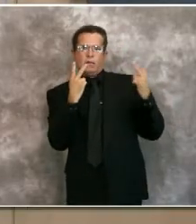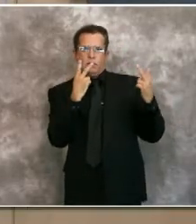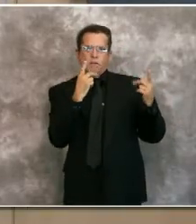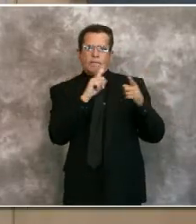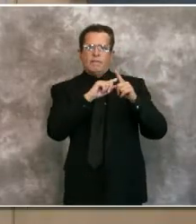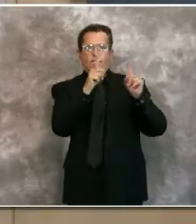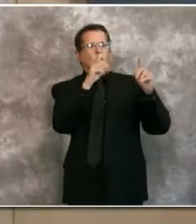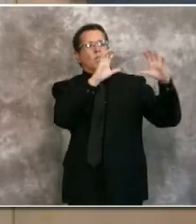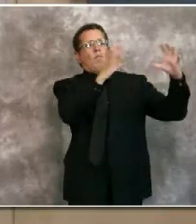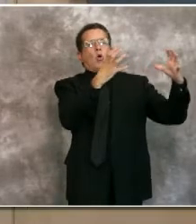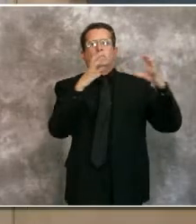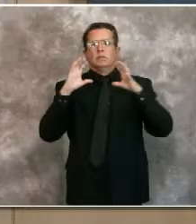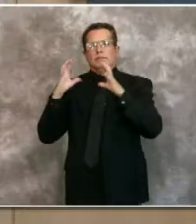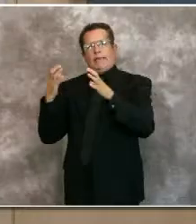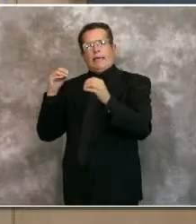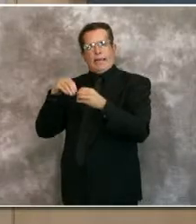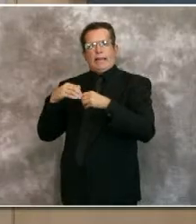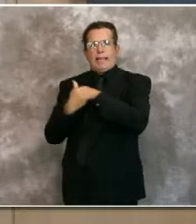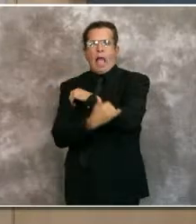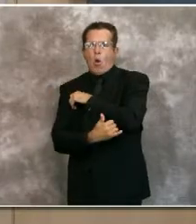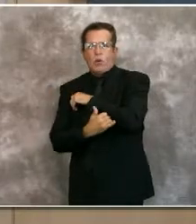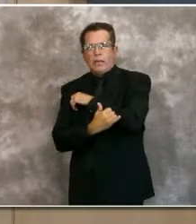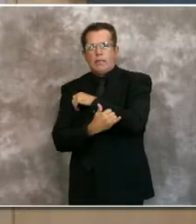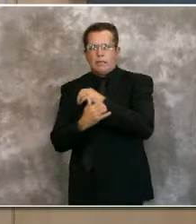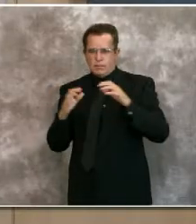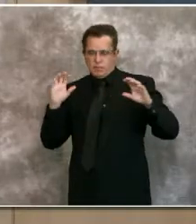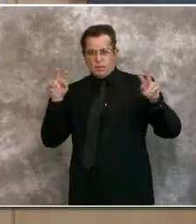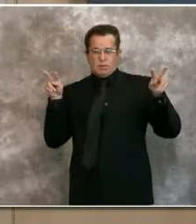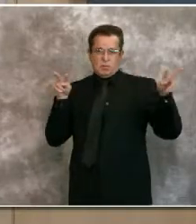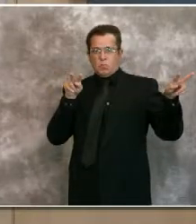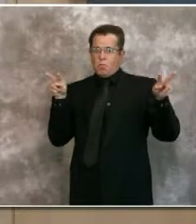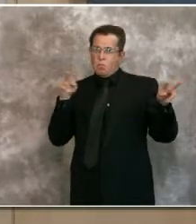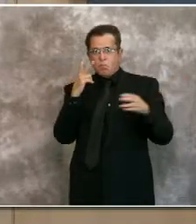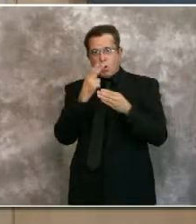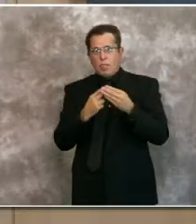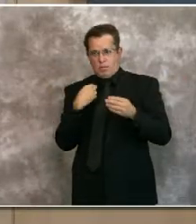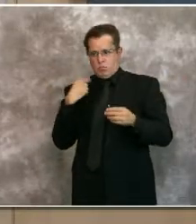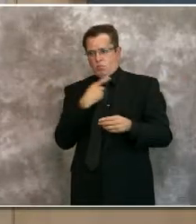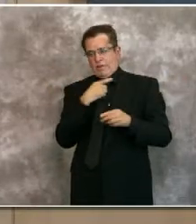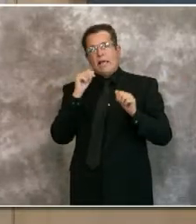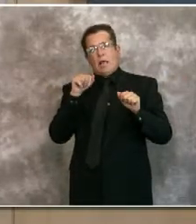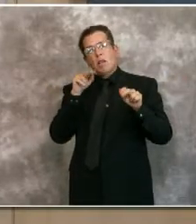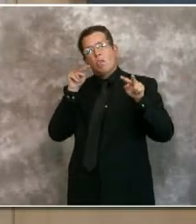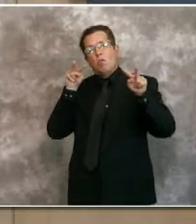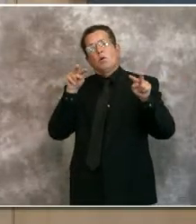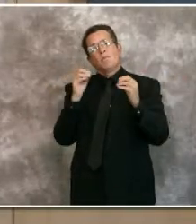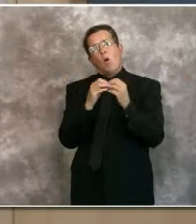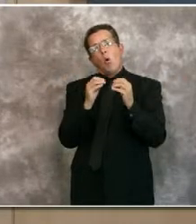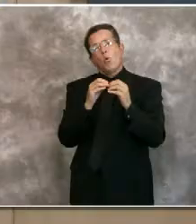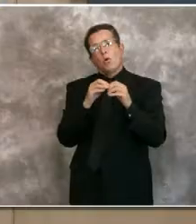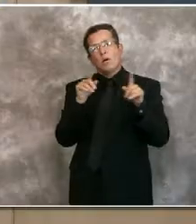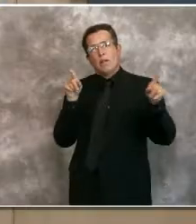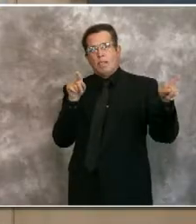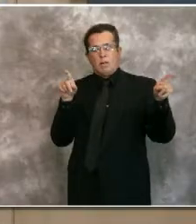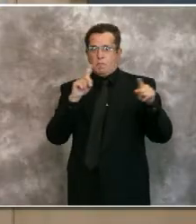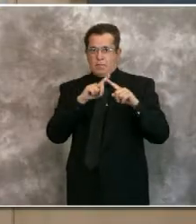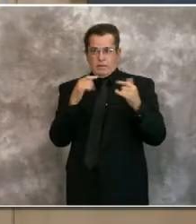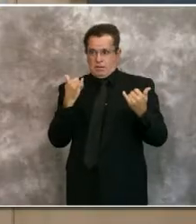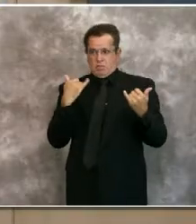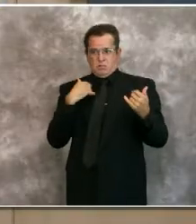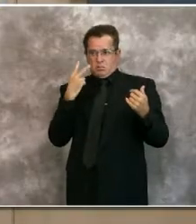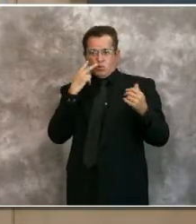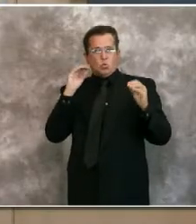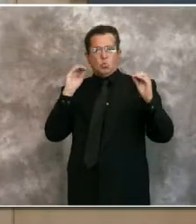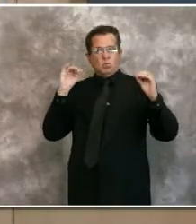different parts of the county. Again, I can have our staff look at that a little bit more carefully, but certainly anecdotally we haven't seen